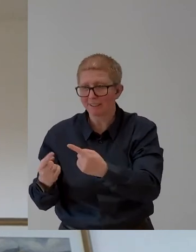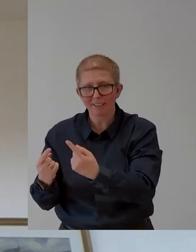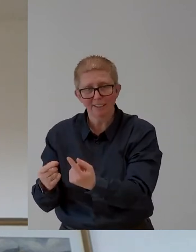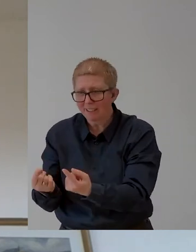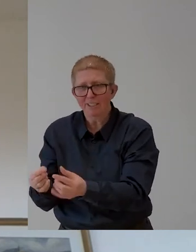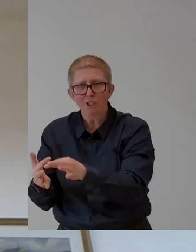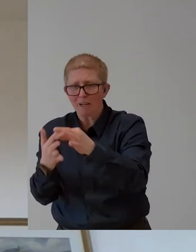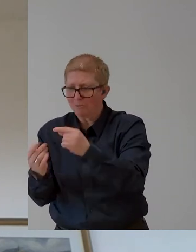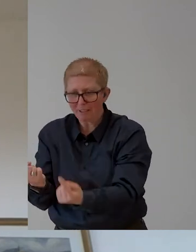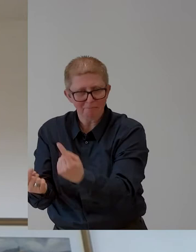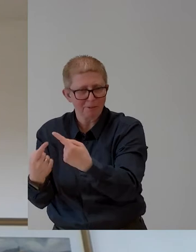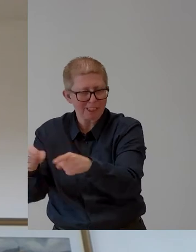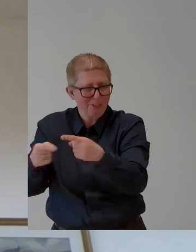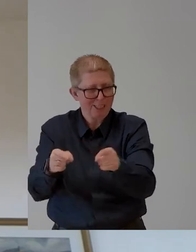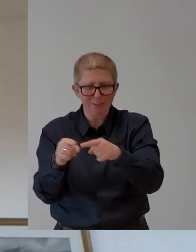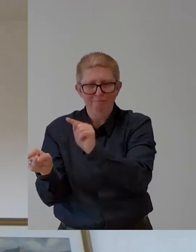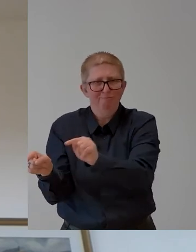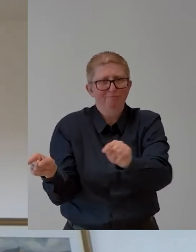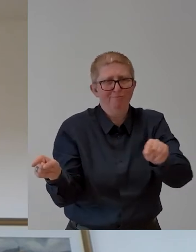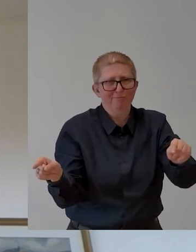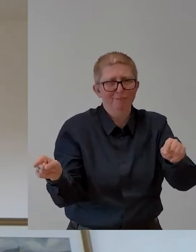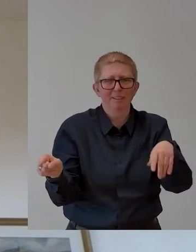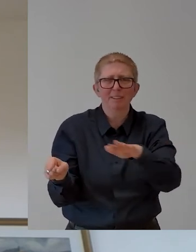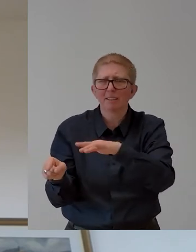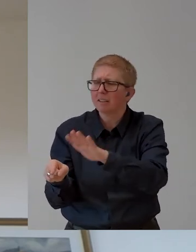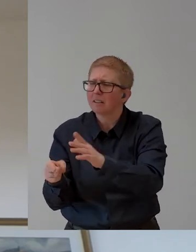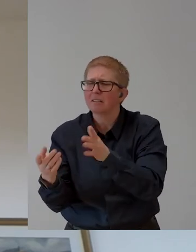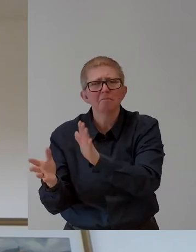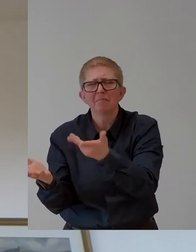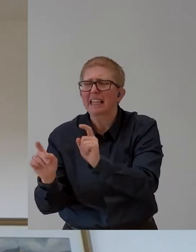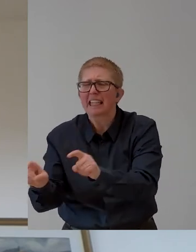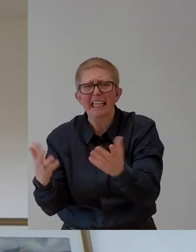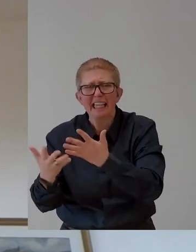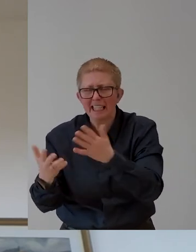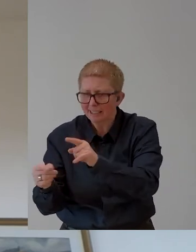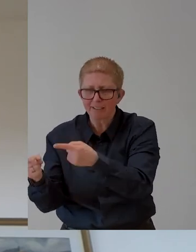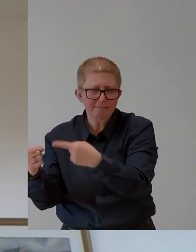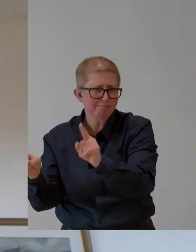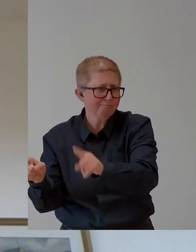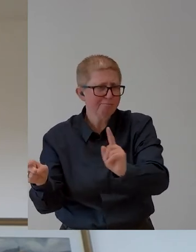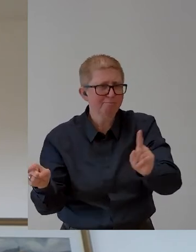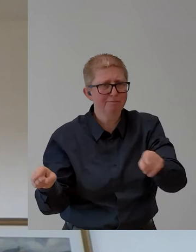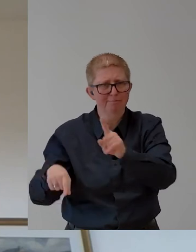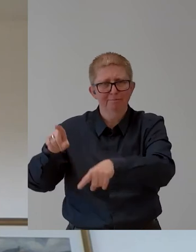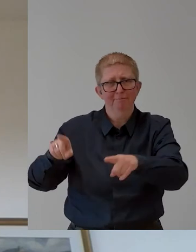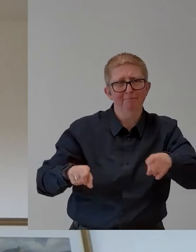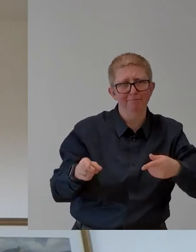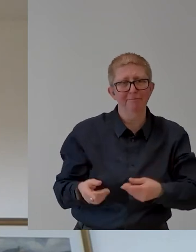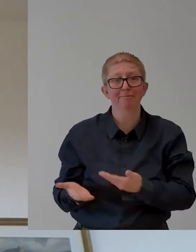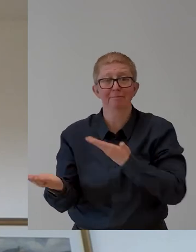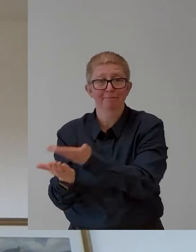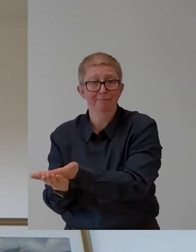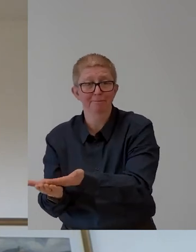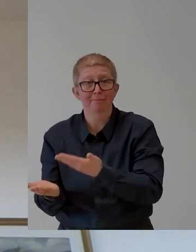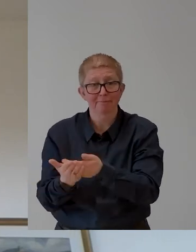about the needs of people with disabilities. And then they end up by giving them great opportunity to be positive members